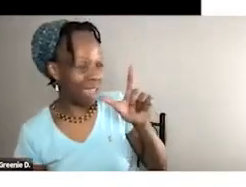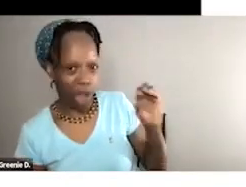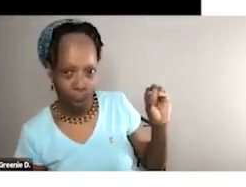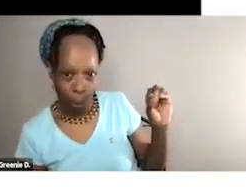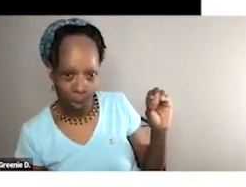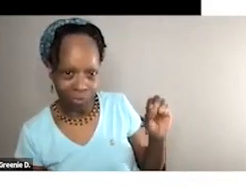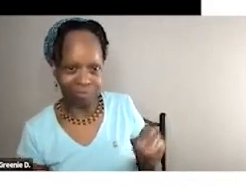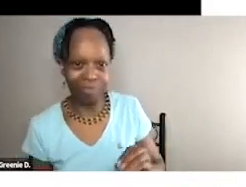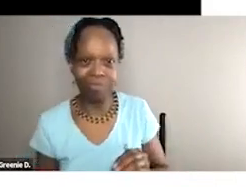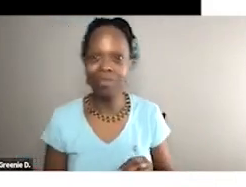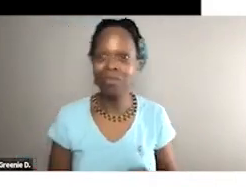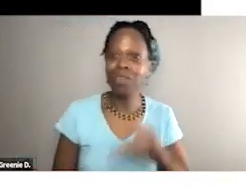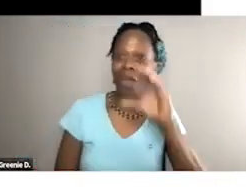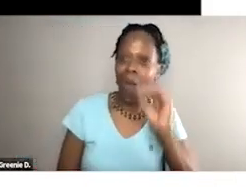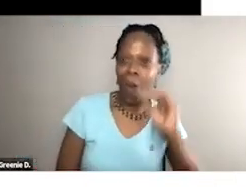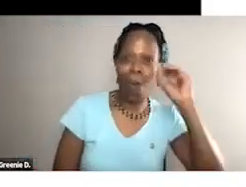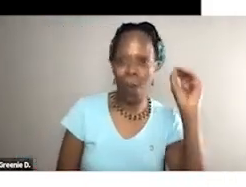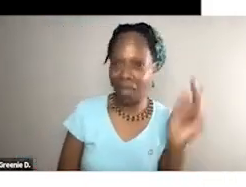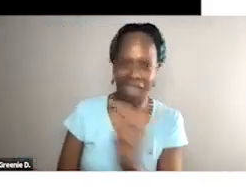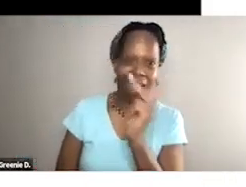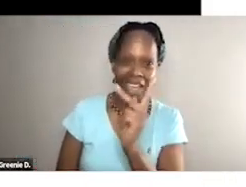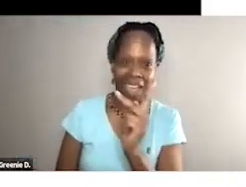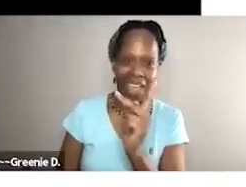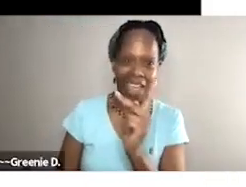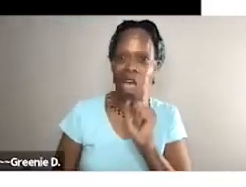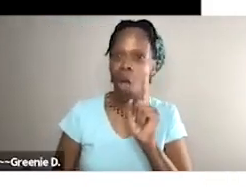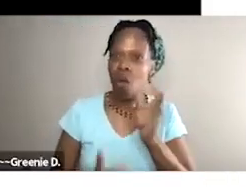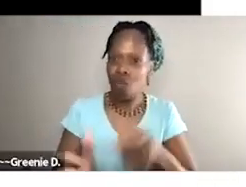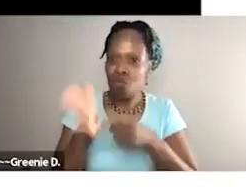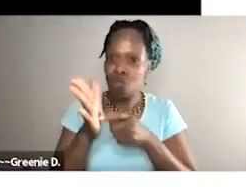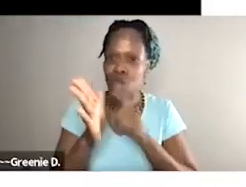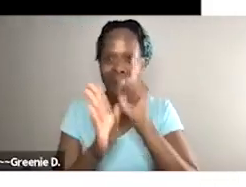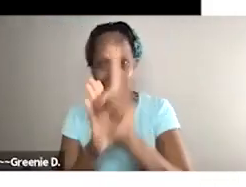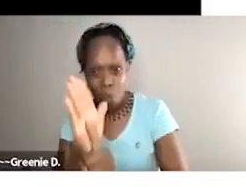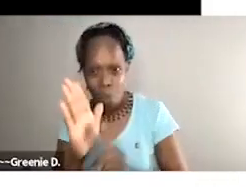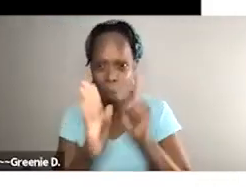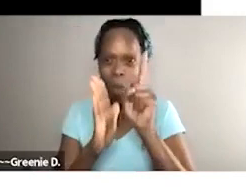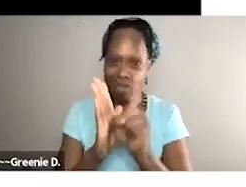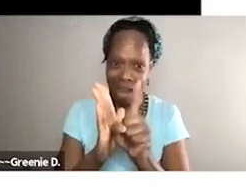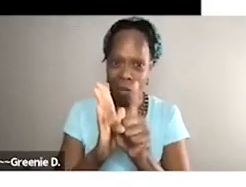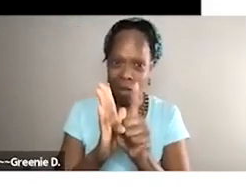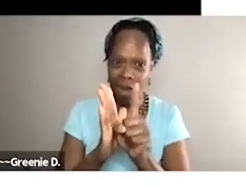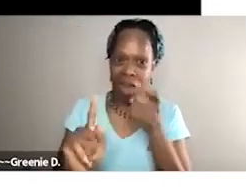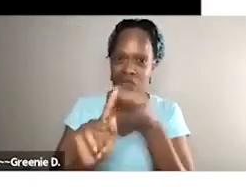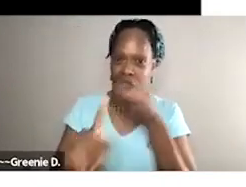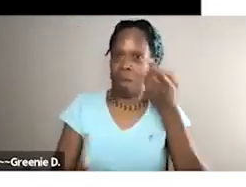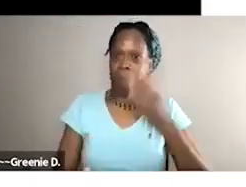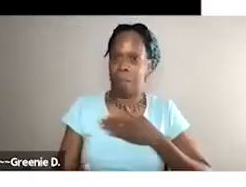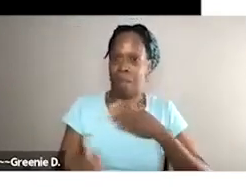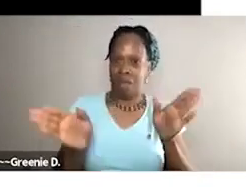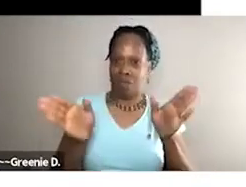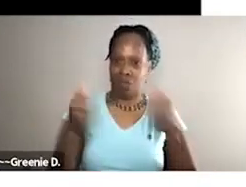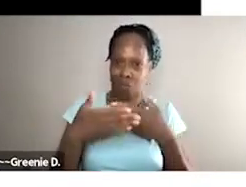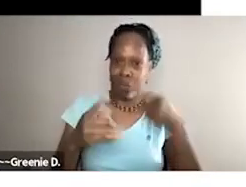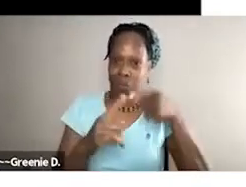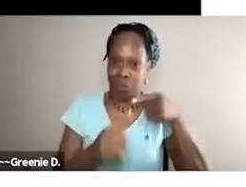Hiya. Okay. It only took an hour to get from my room to downstairs.